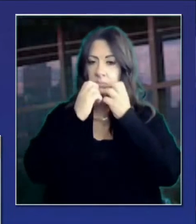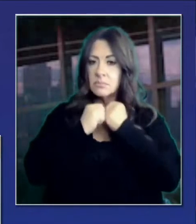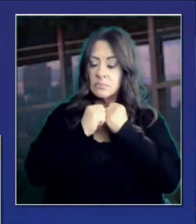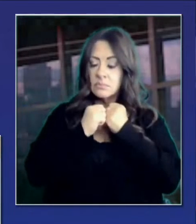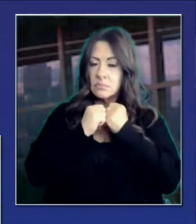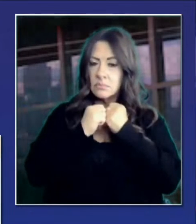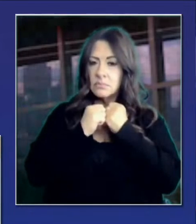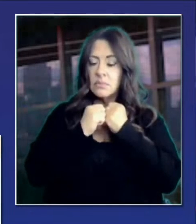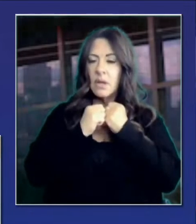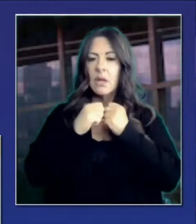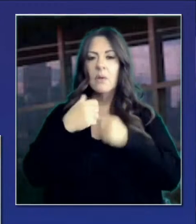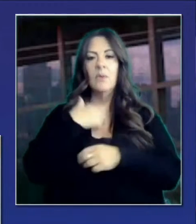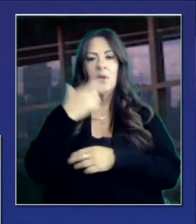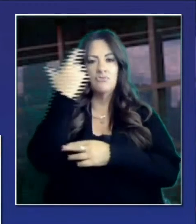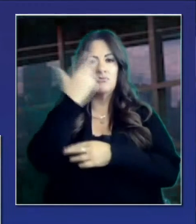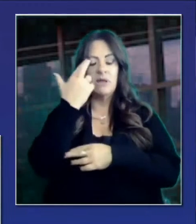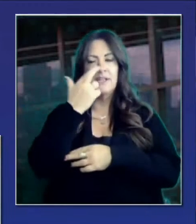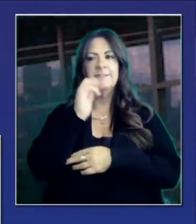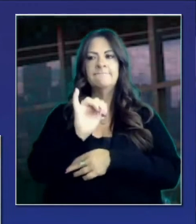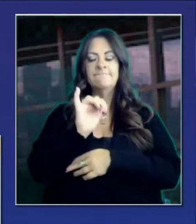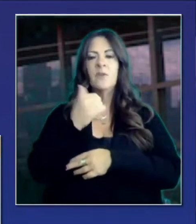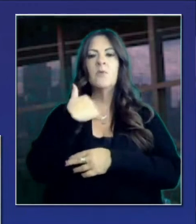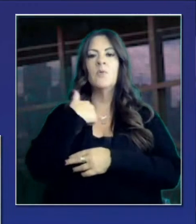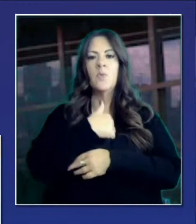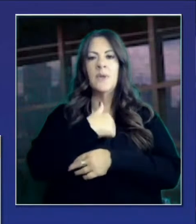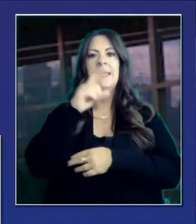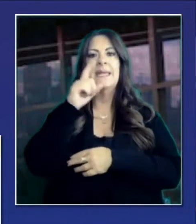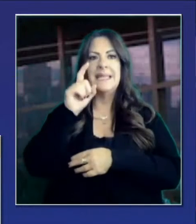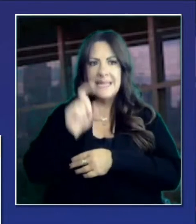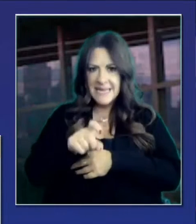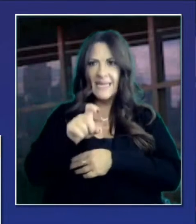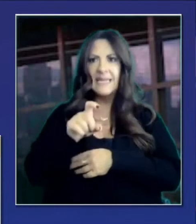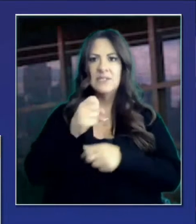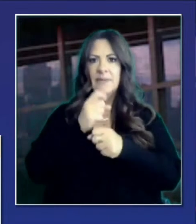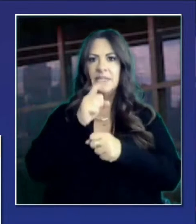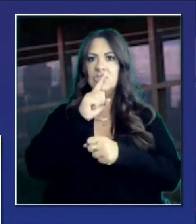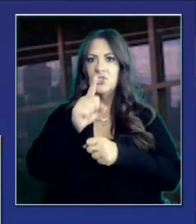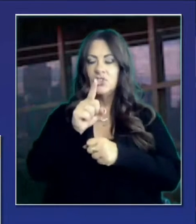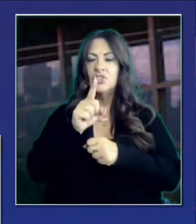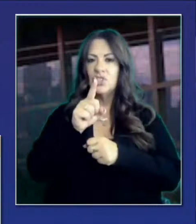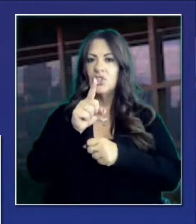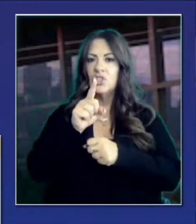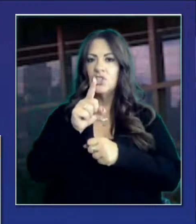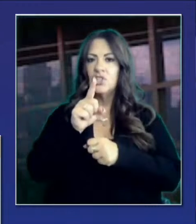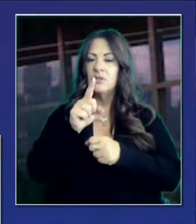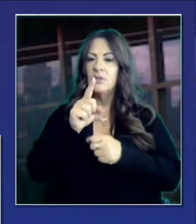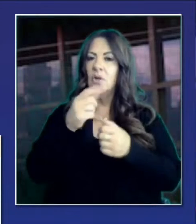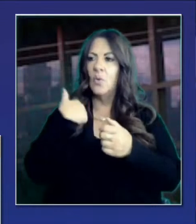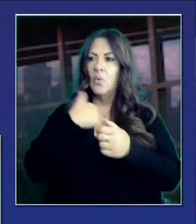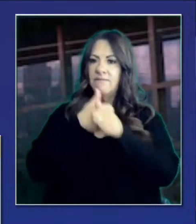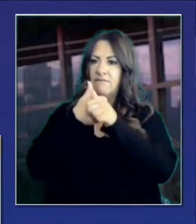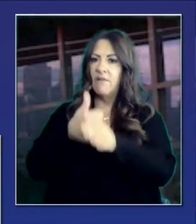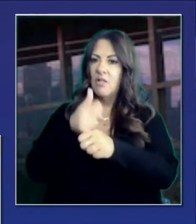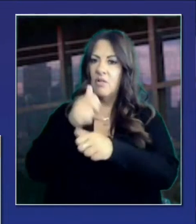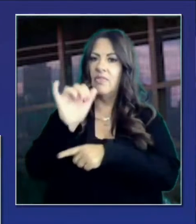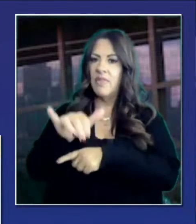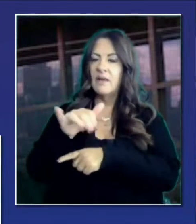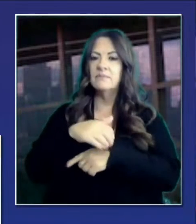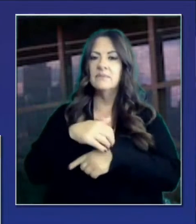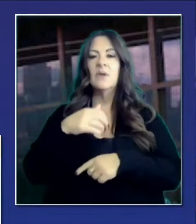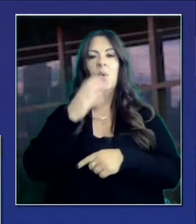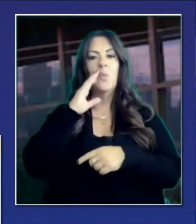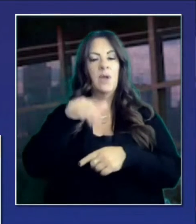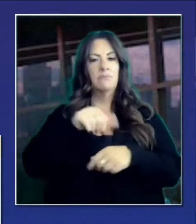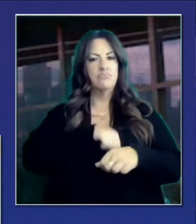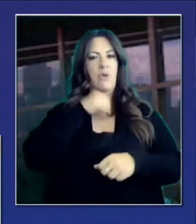have got to increase throughput here. And while we are proud of the framework we put out, CDC put out,